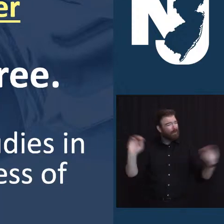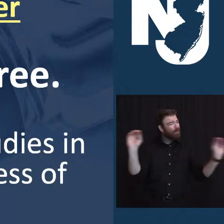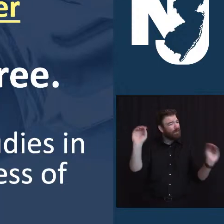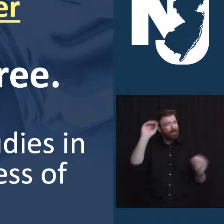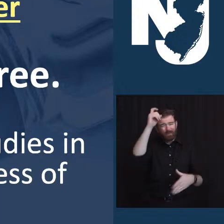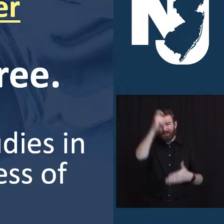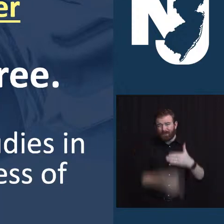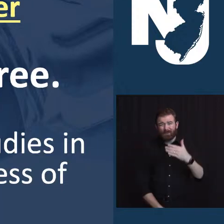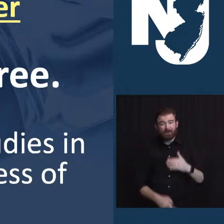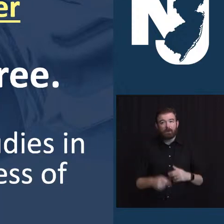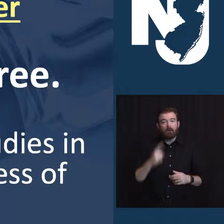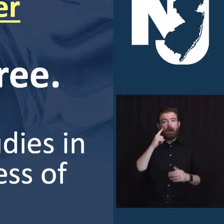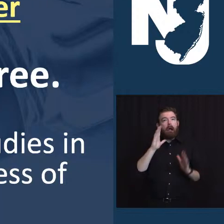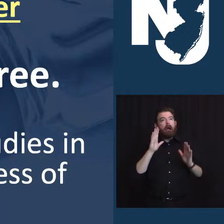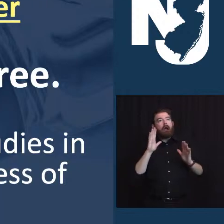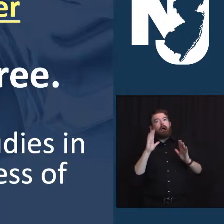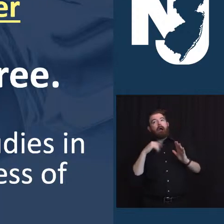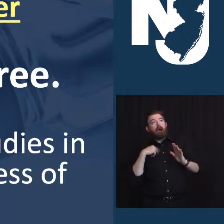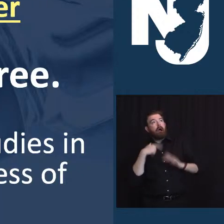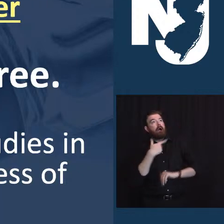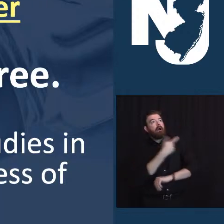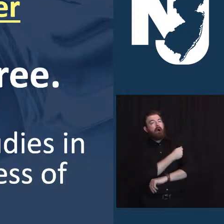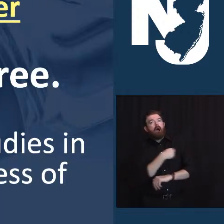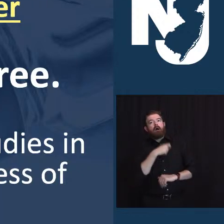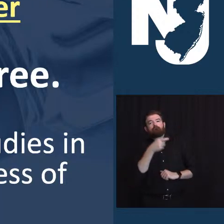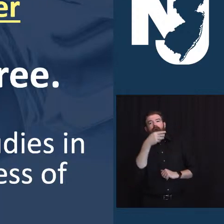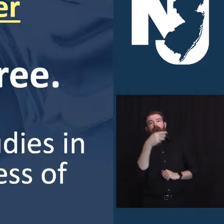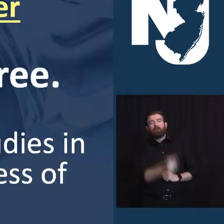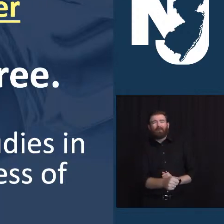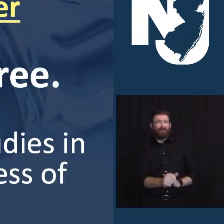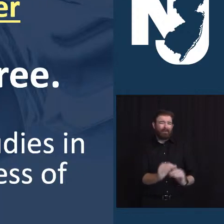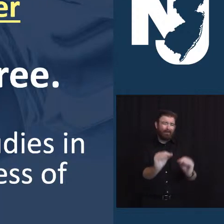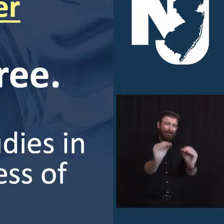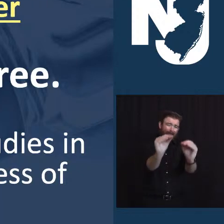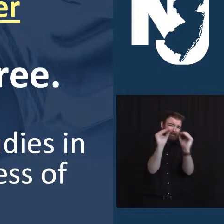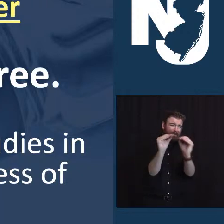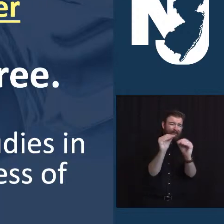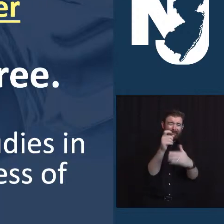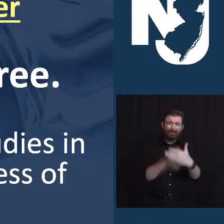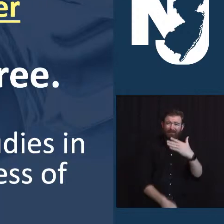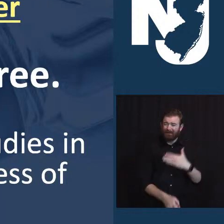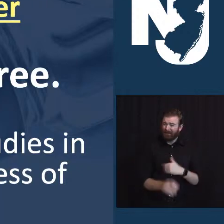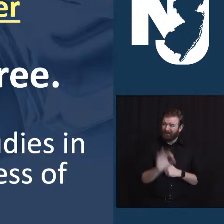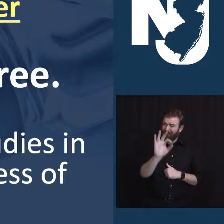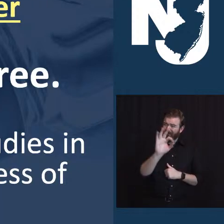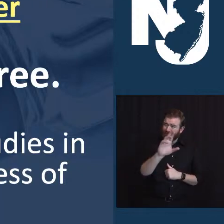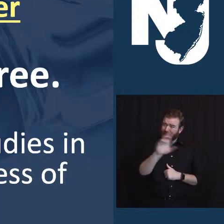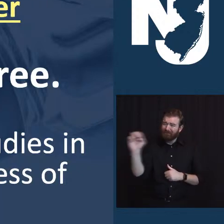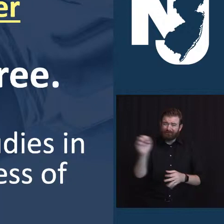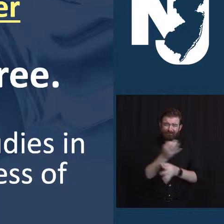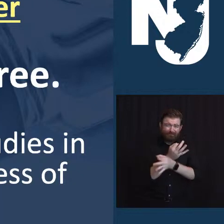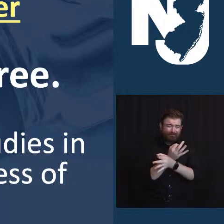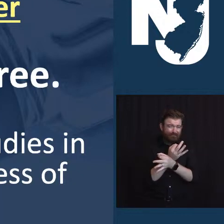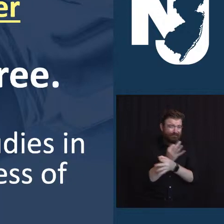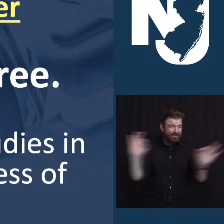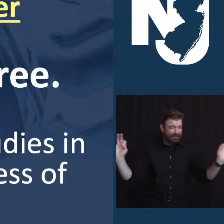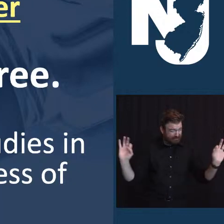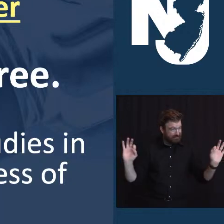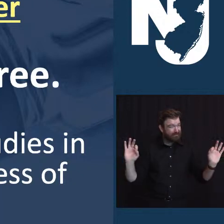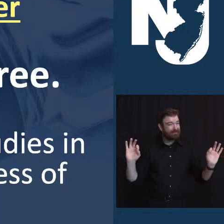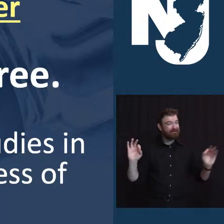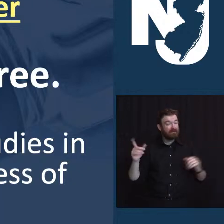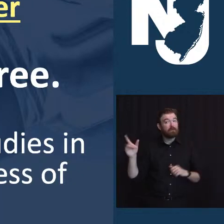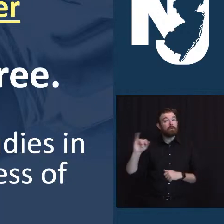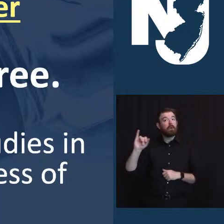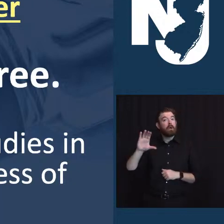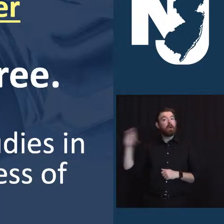of considerations. No one will ask you for money upon being vaccinated, nor will an insurer ask for a payment.